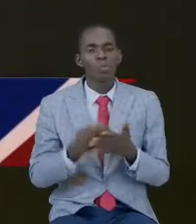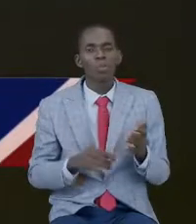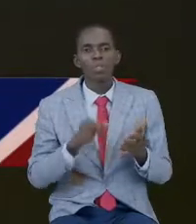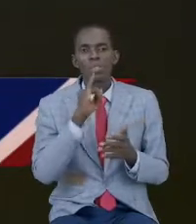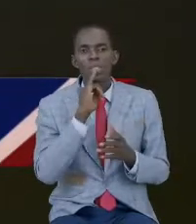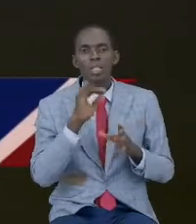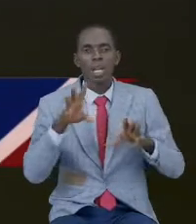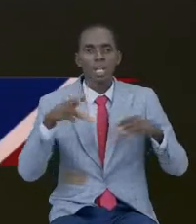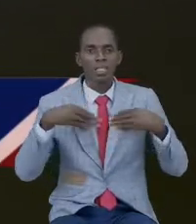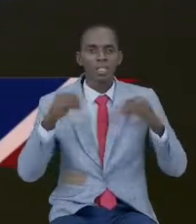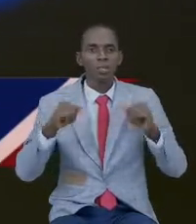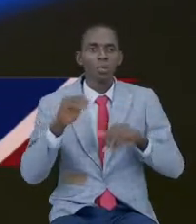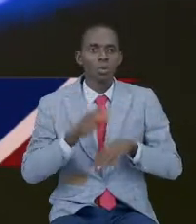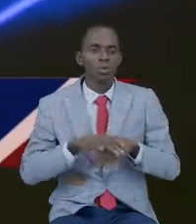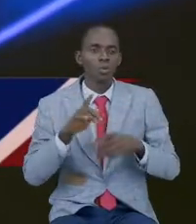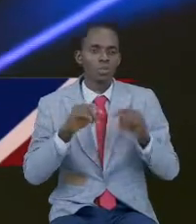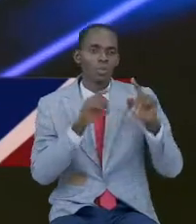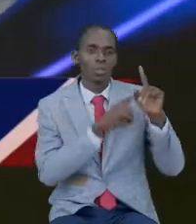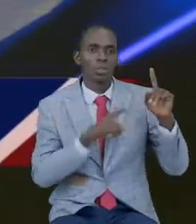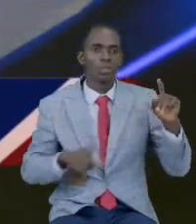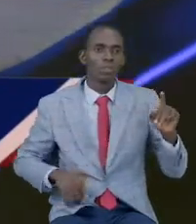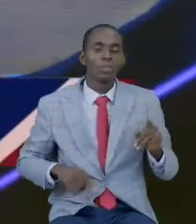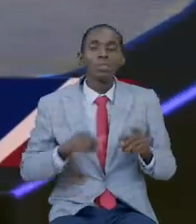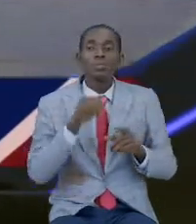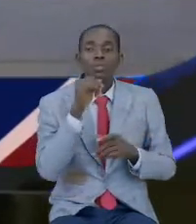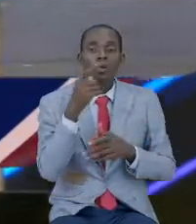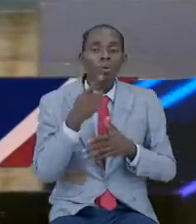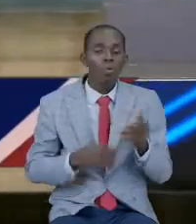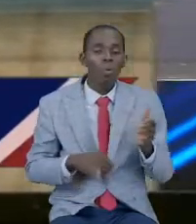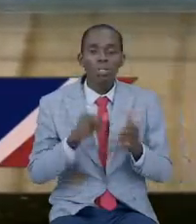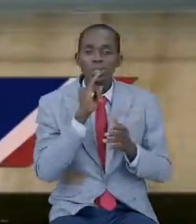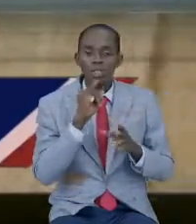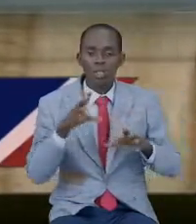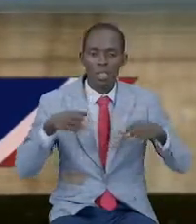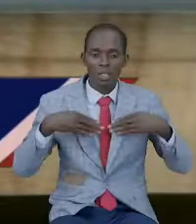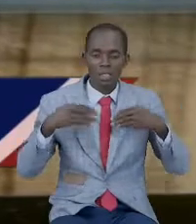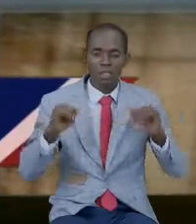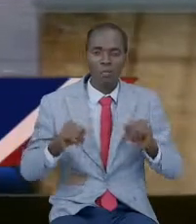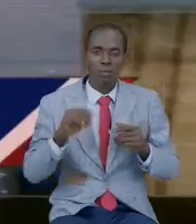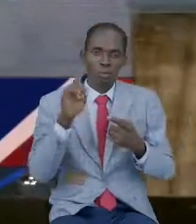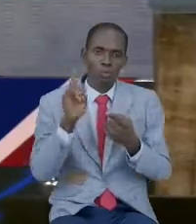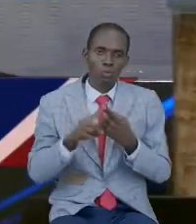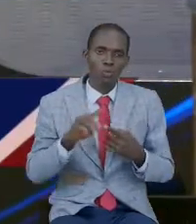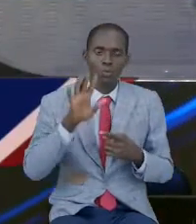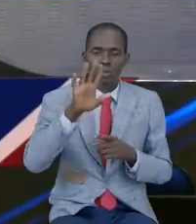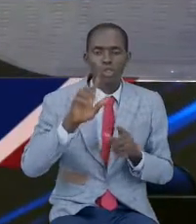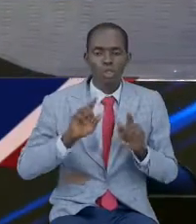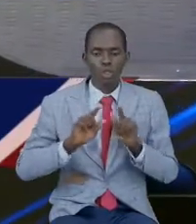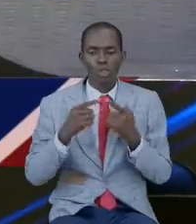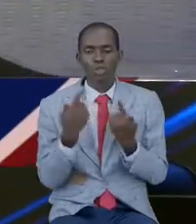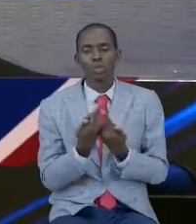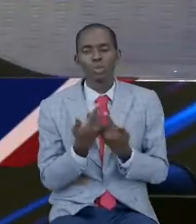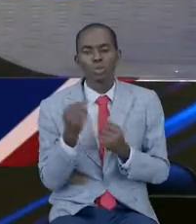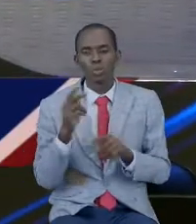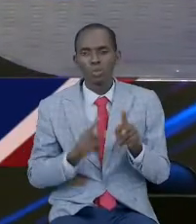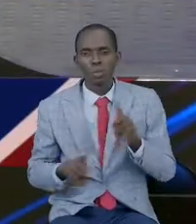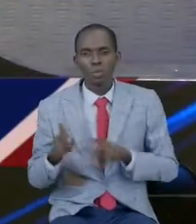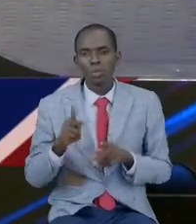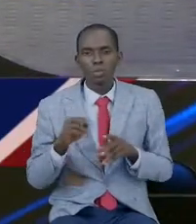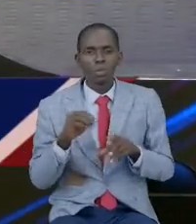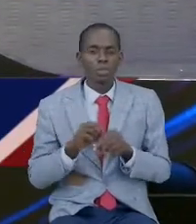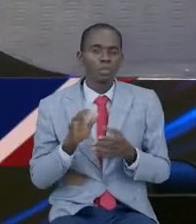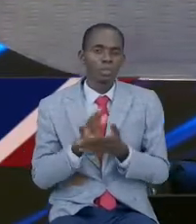acceptable unto the Lord. Not what is acceptable to your gang, a gang in